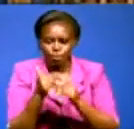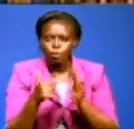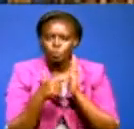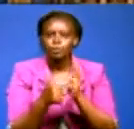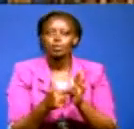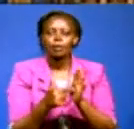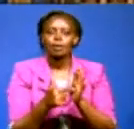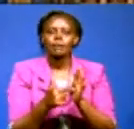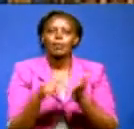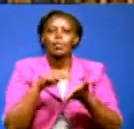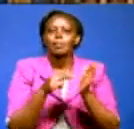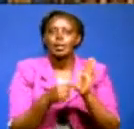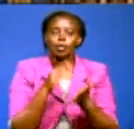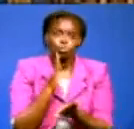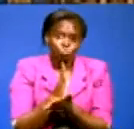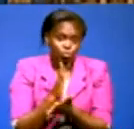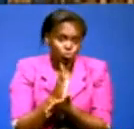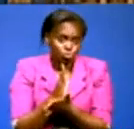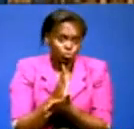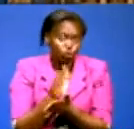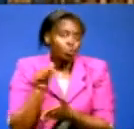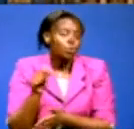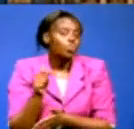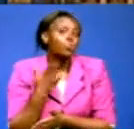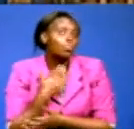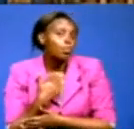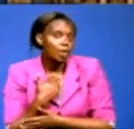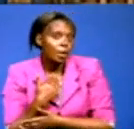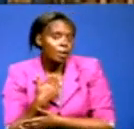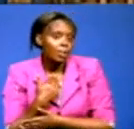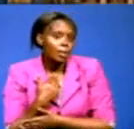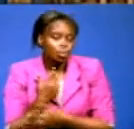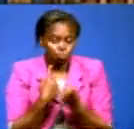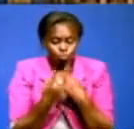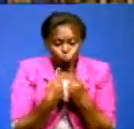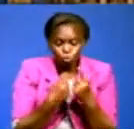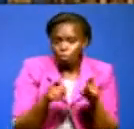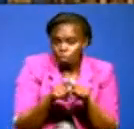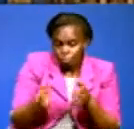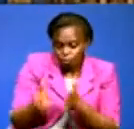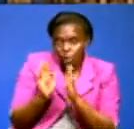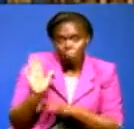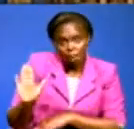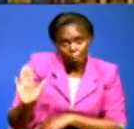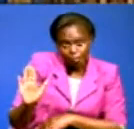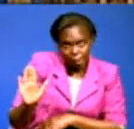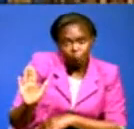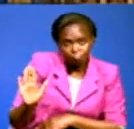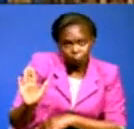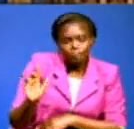indeed you are inclined to move the way you're moving, then there is a